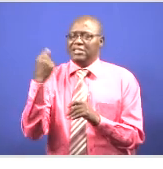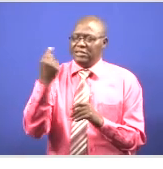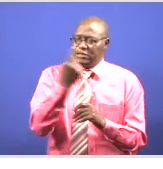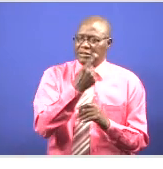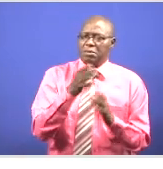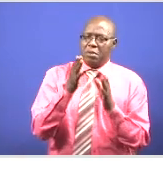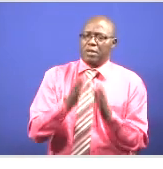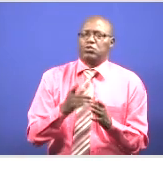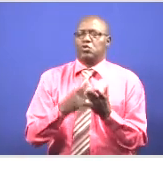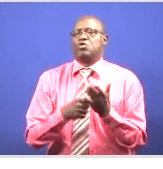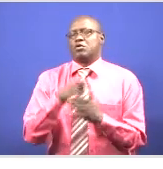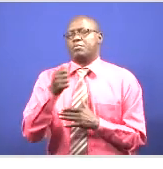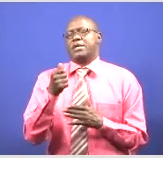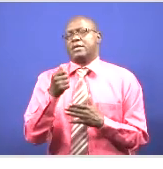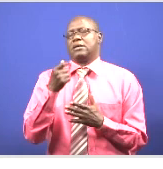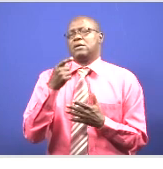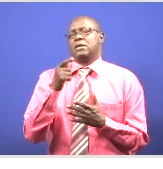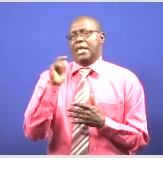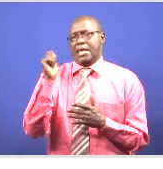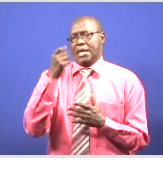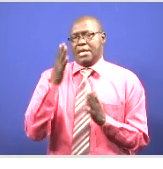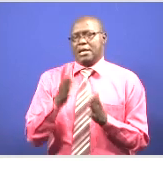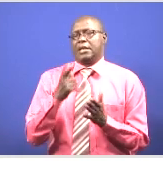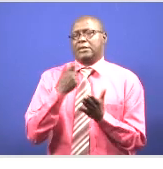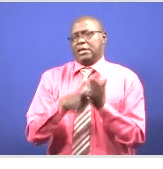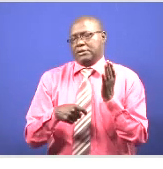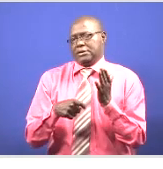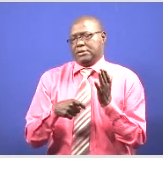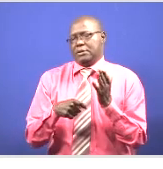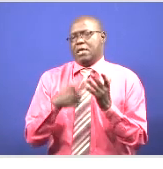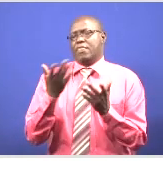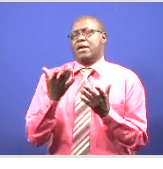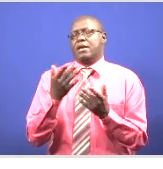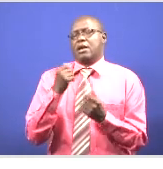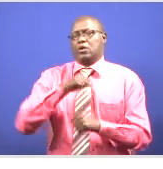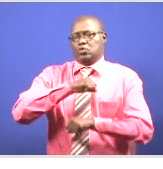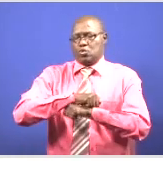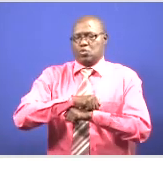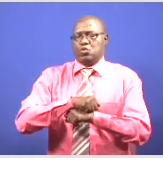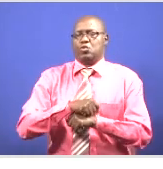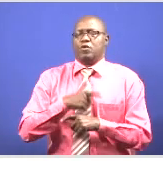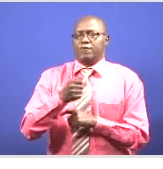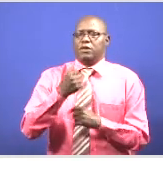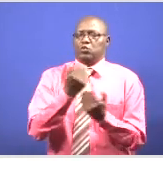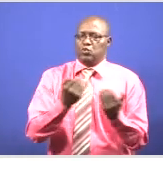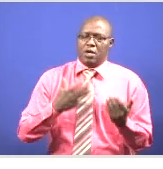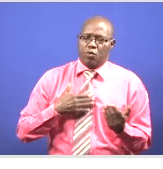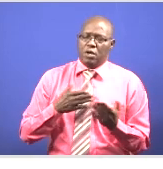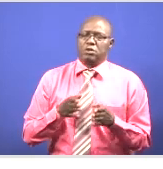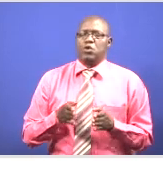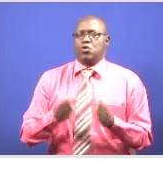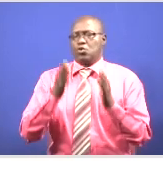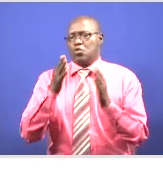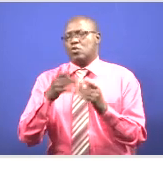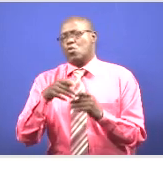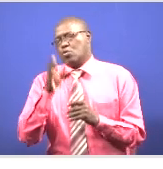atalipia ushuru wa taifa letu la Kenya ndio tuweze kusomesha watoto wetu, kujenga mabarabara, kuweka maji,